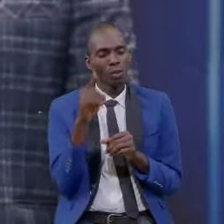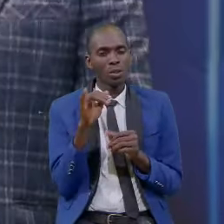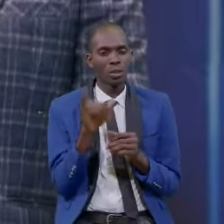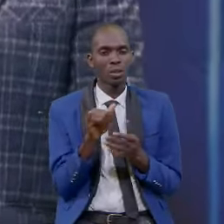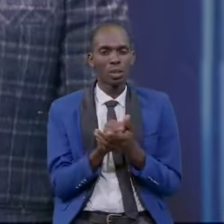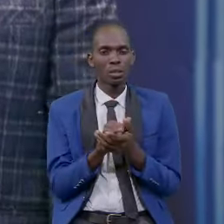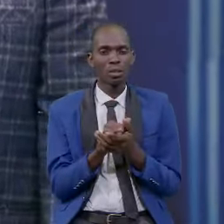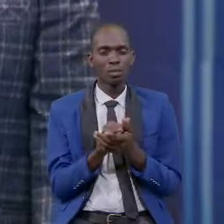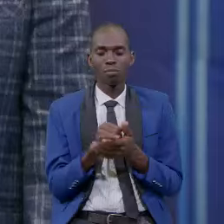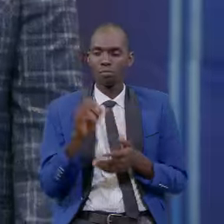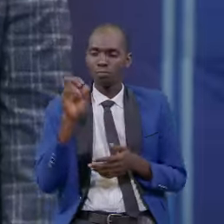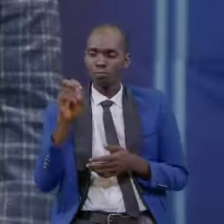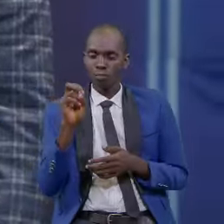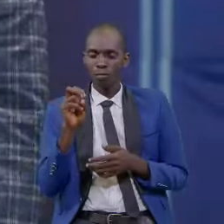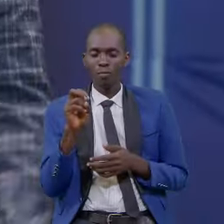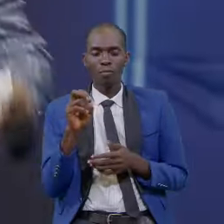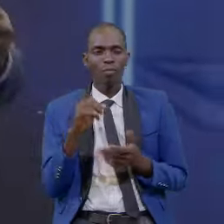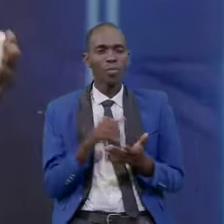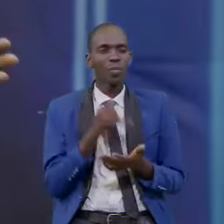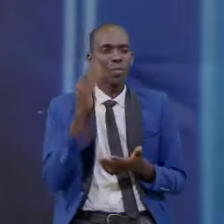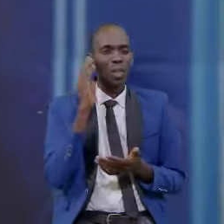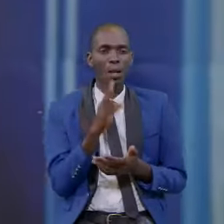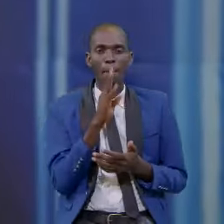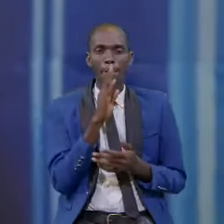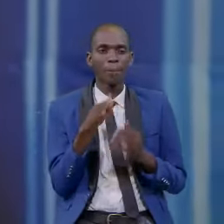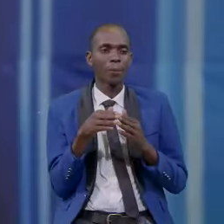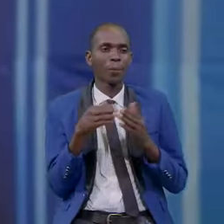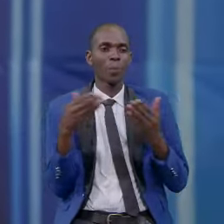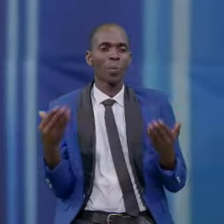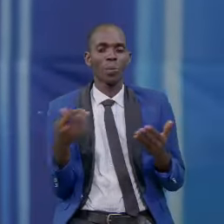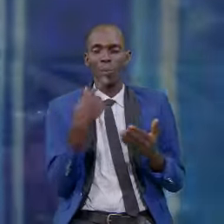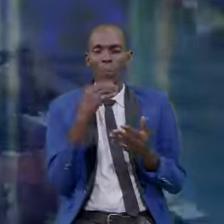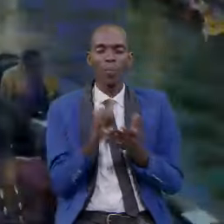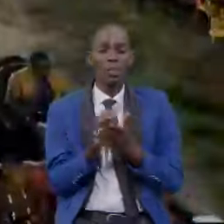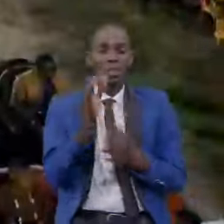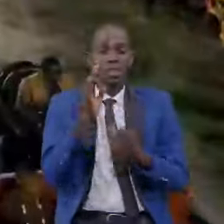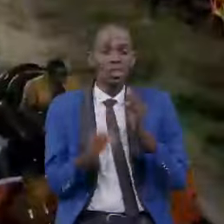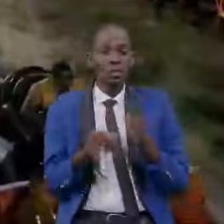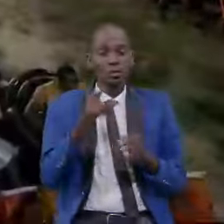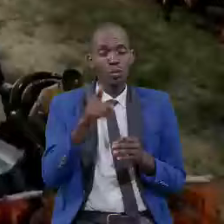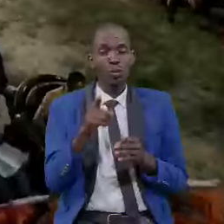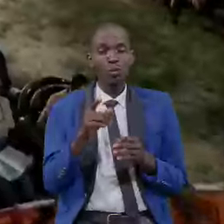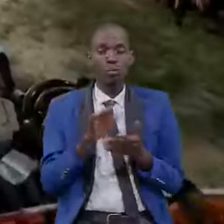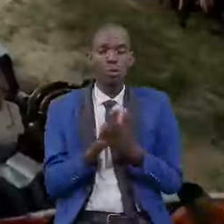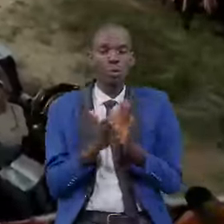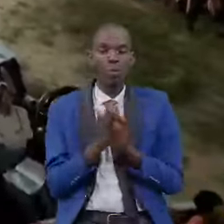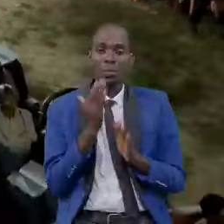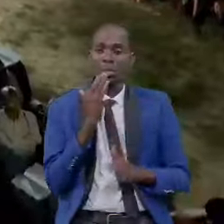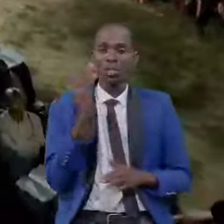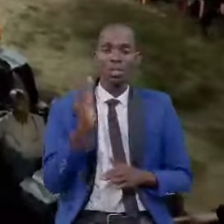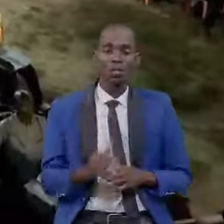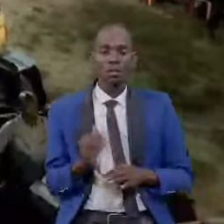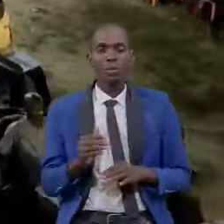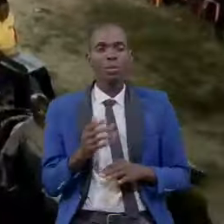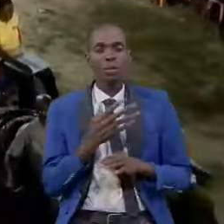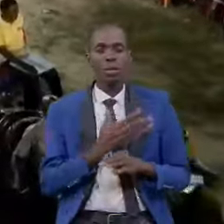that knocketh it shall be open. He said, if you being evil know how to give good things